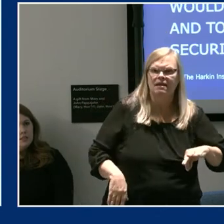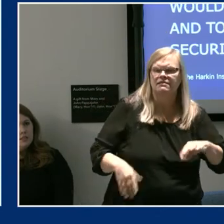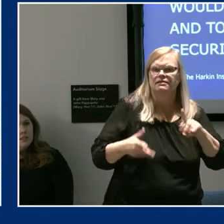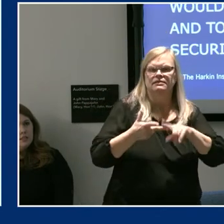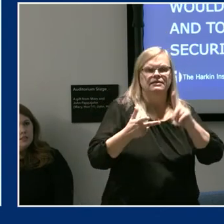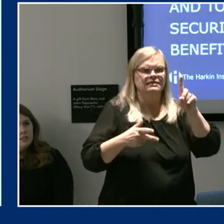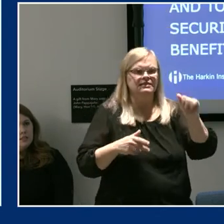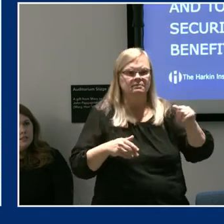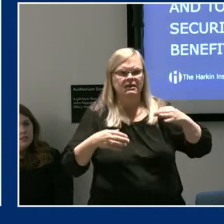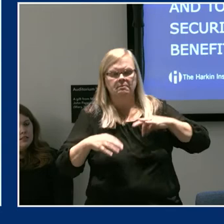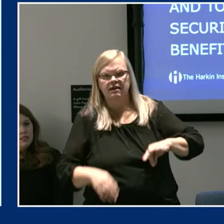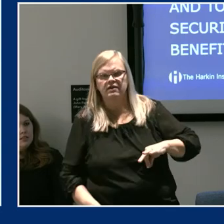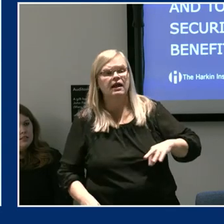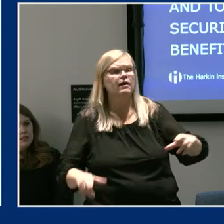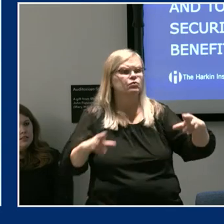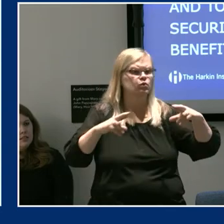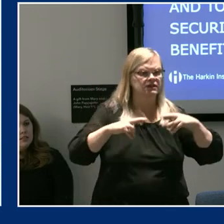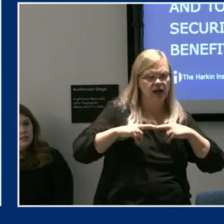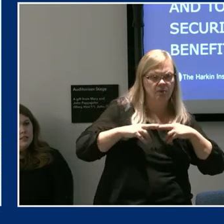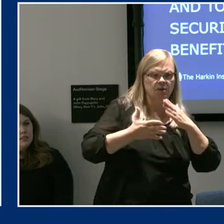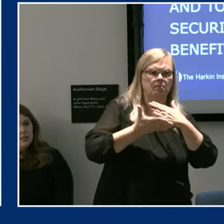benefits, plus the retirement aspect.